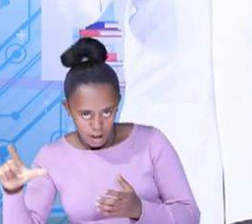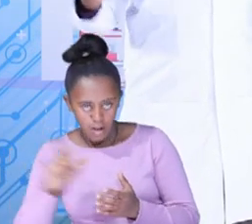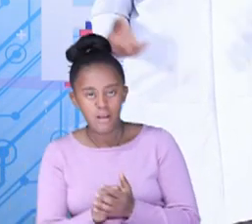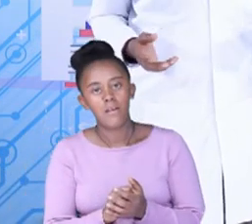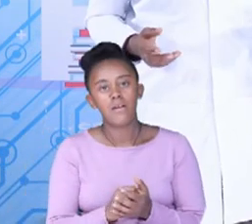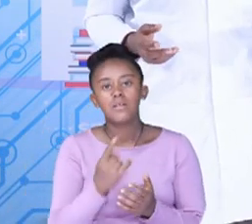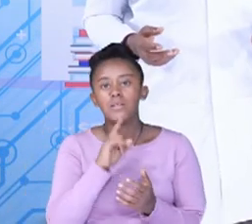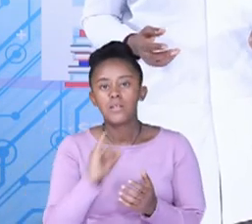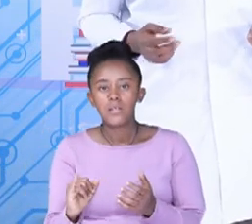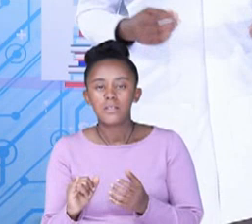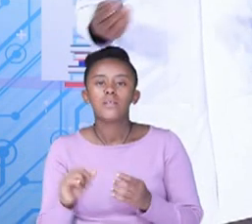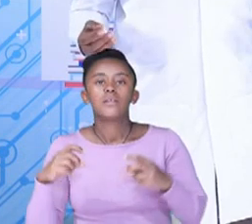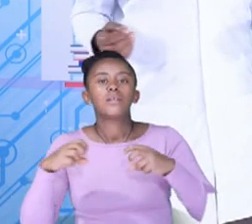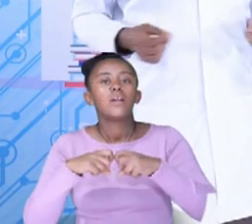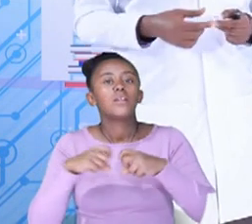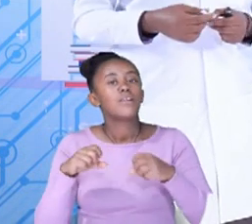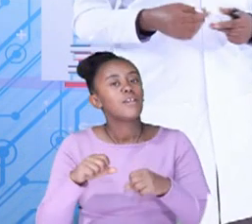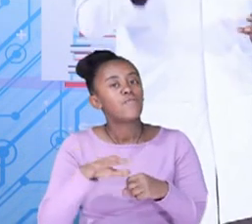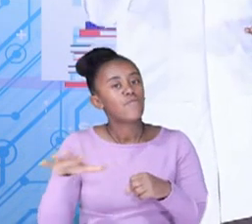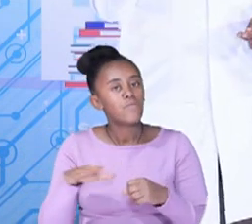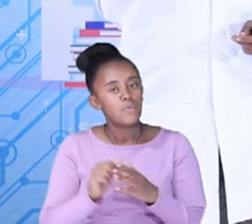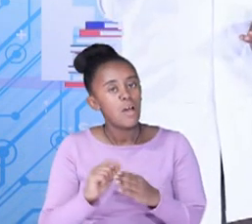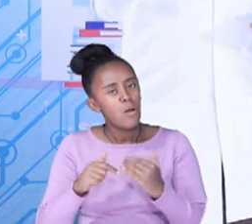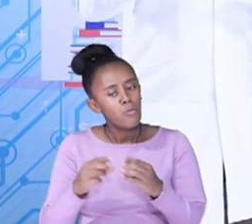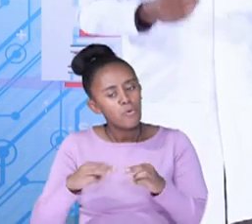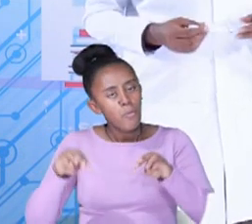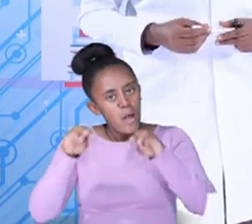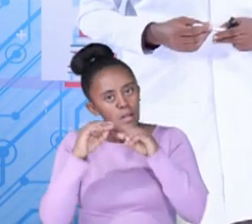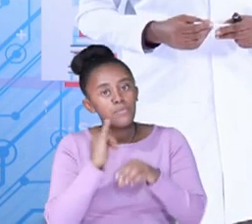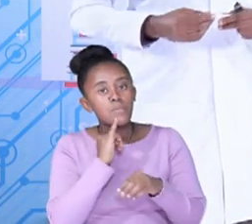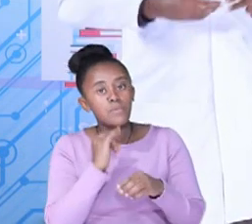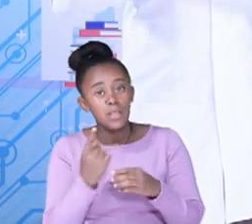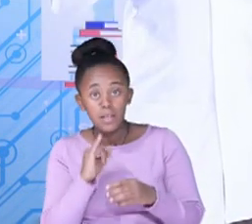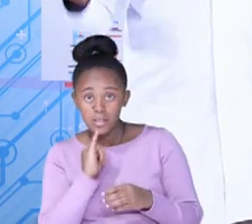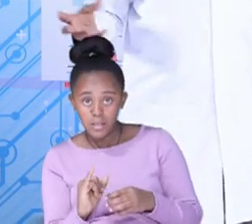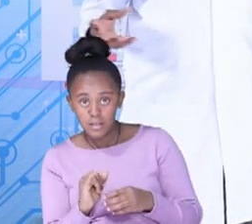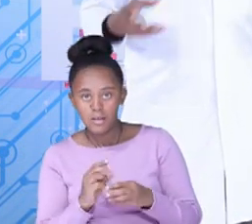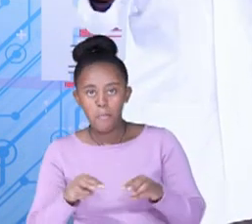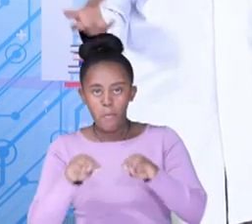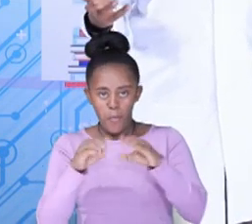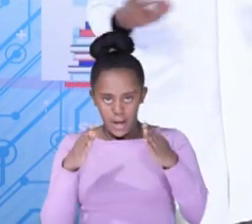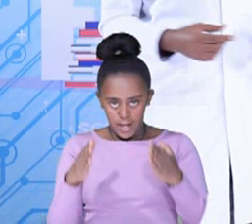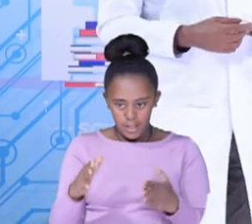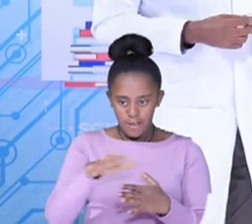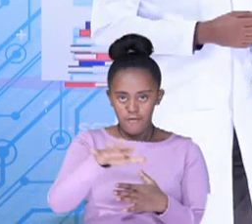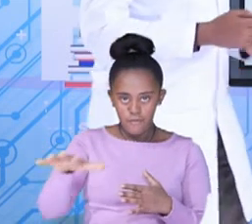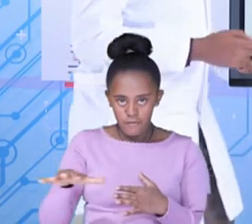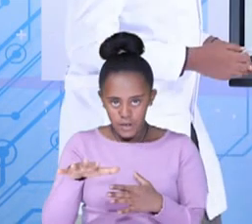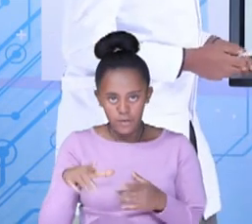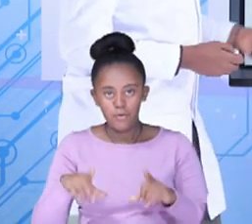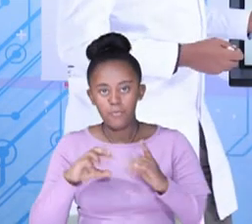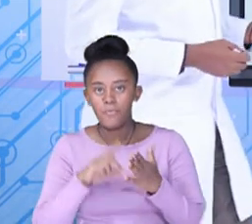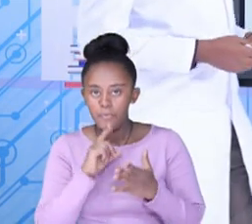there is electrical field. Like that, around a magnet, there is magnetic field. There is a